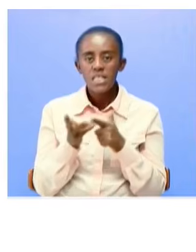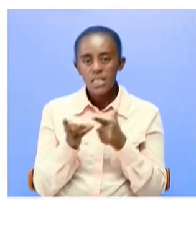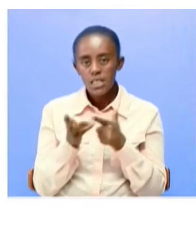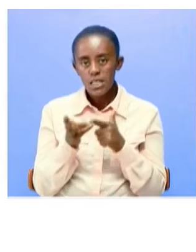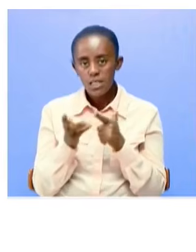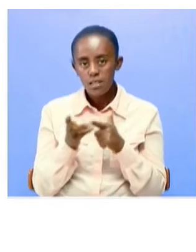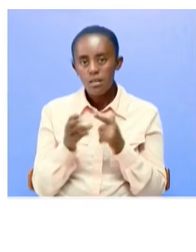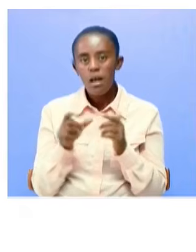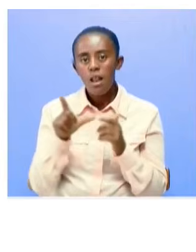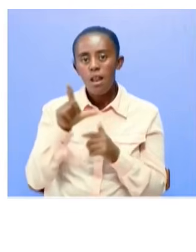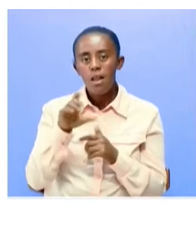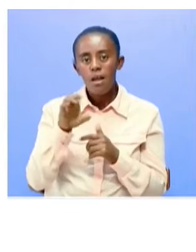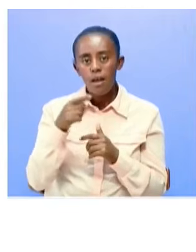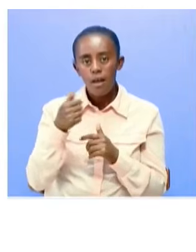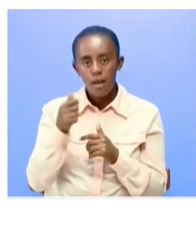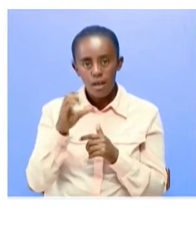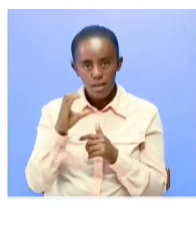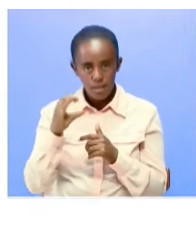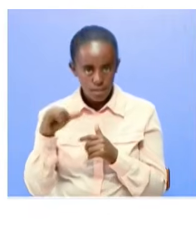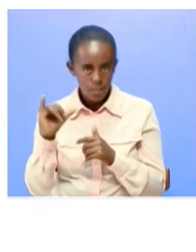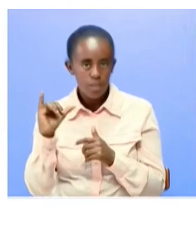the legacy.